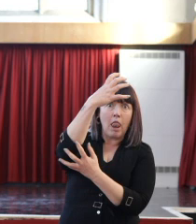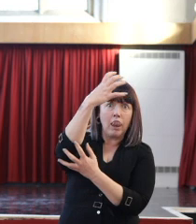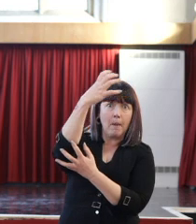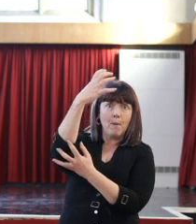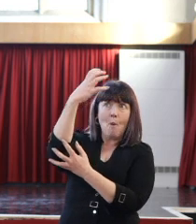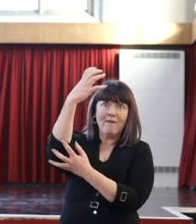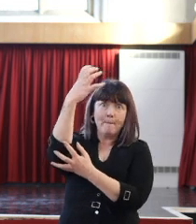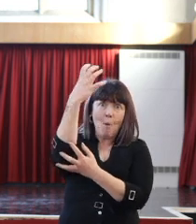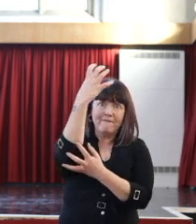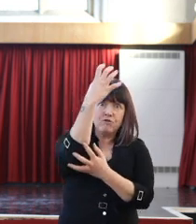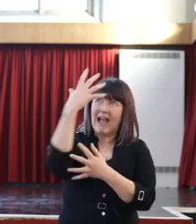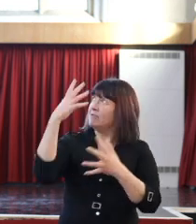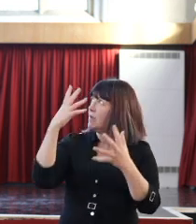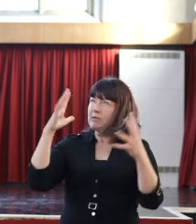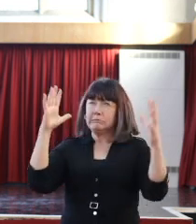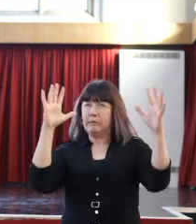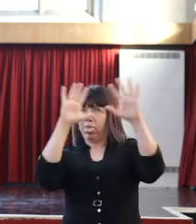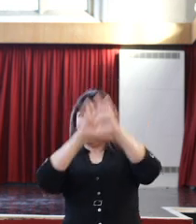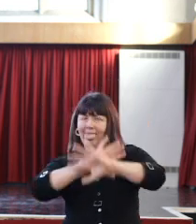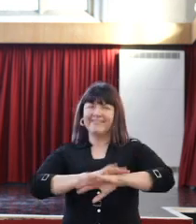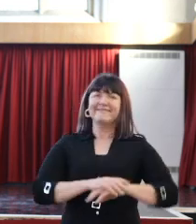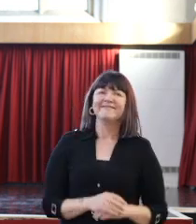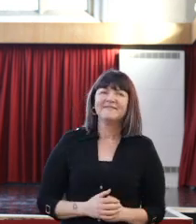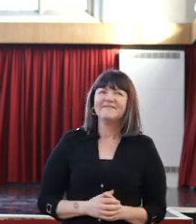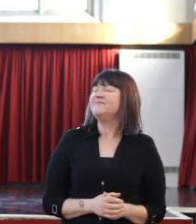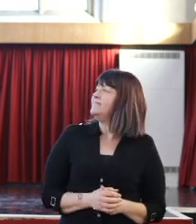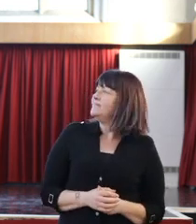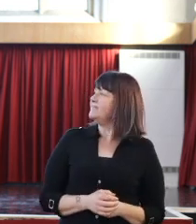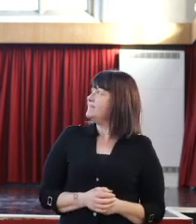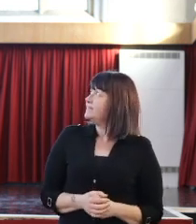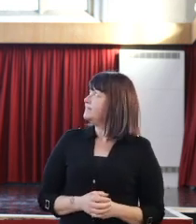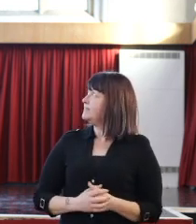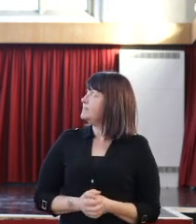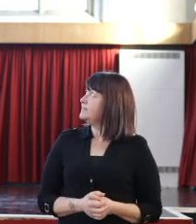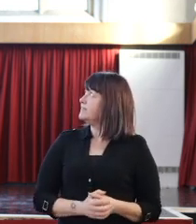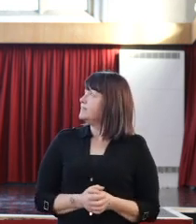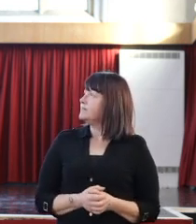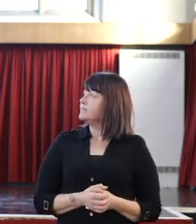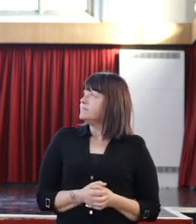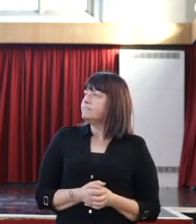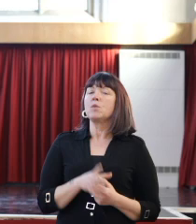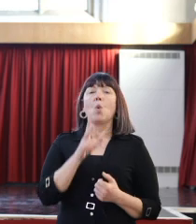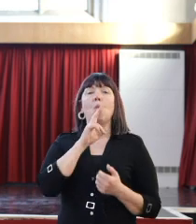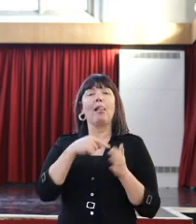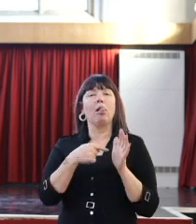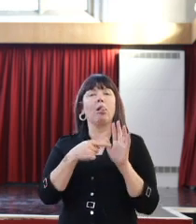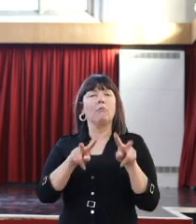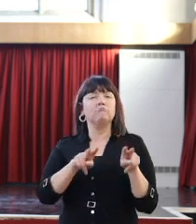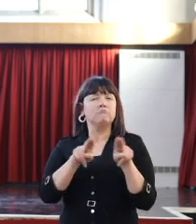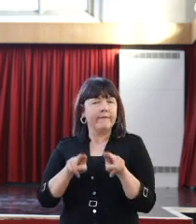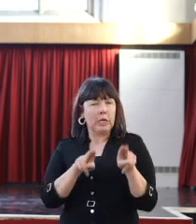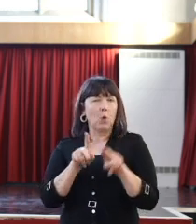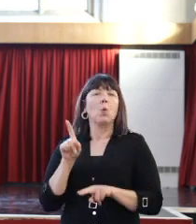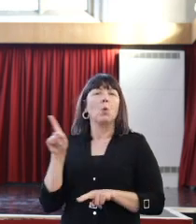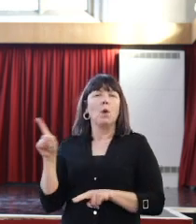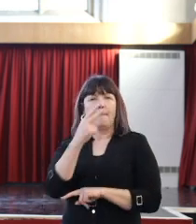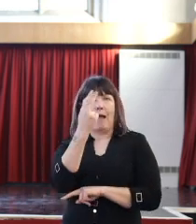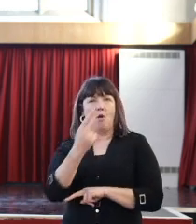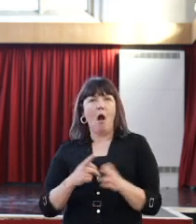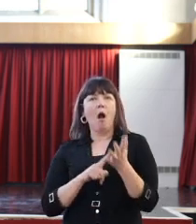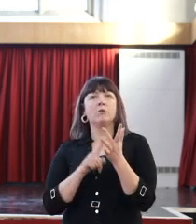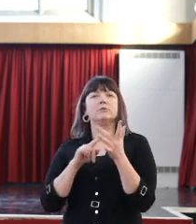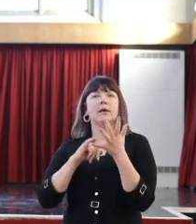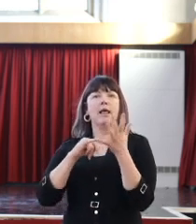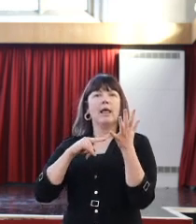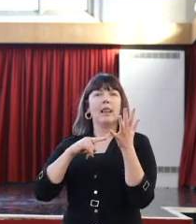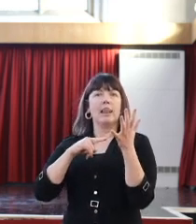move across the screen. But first, I'm going to play a little video. It's very short about Artlist. No, I'm